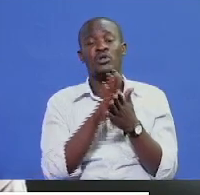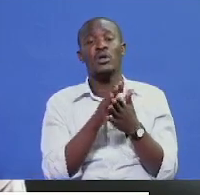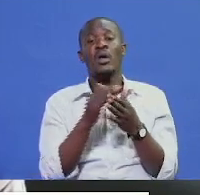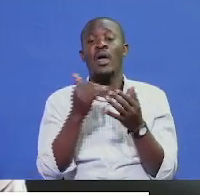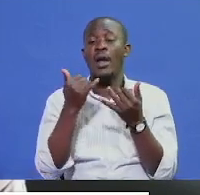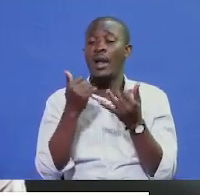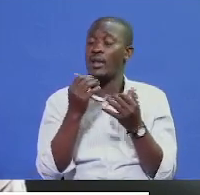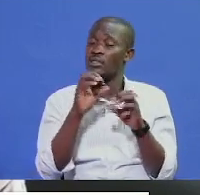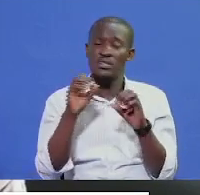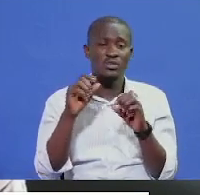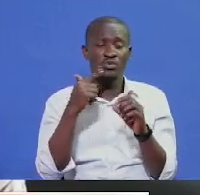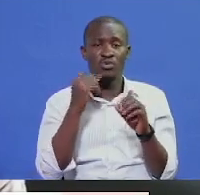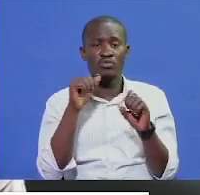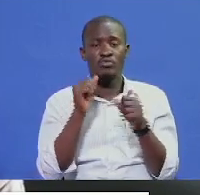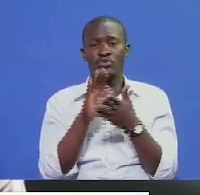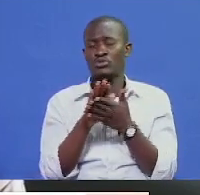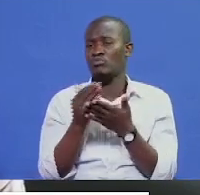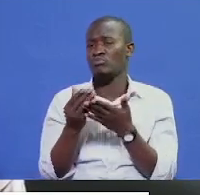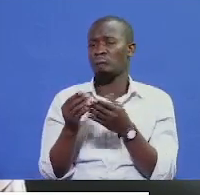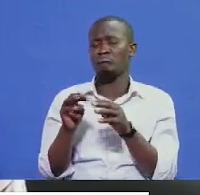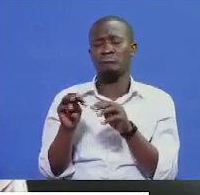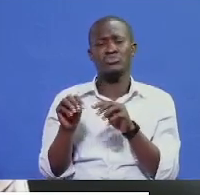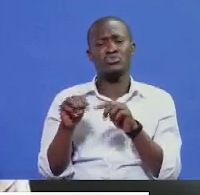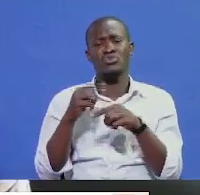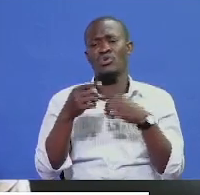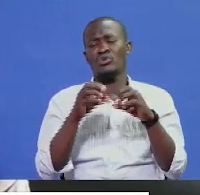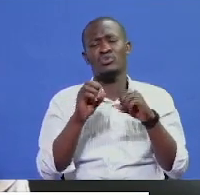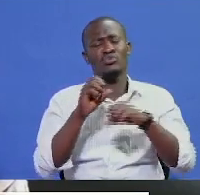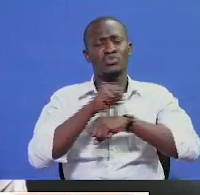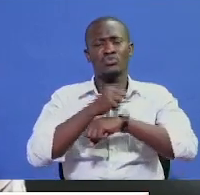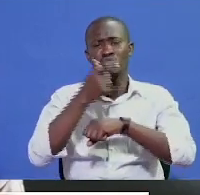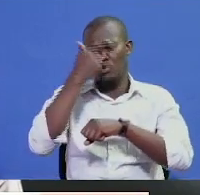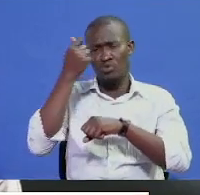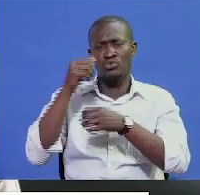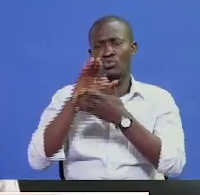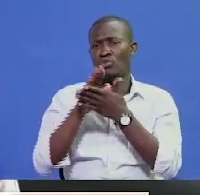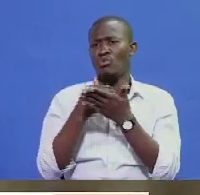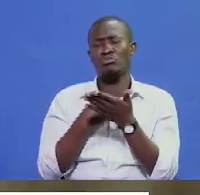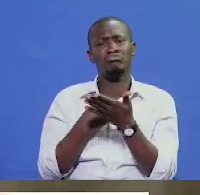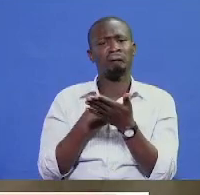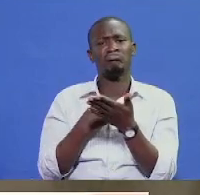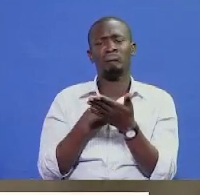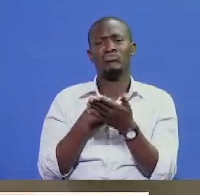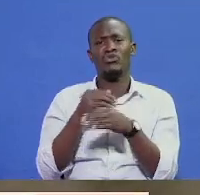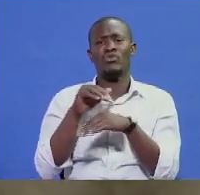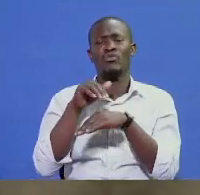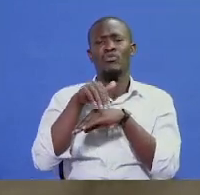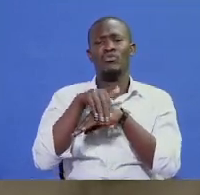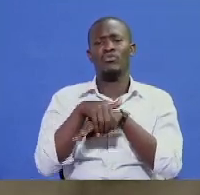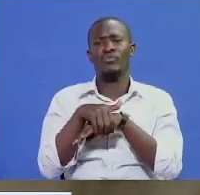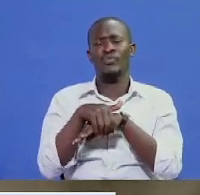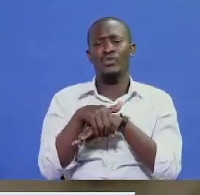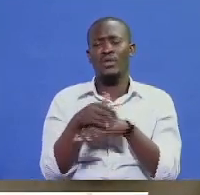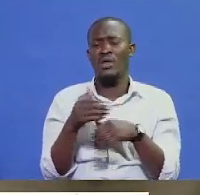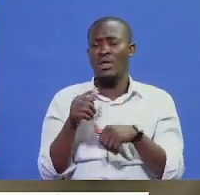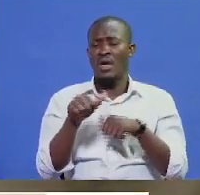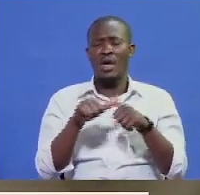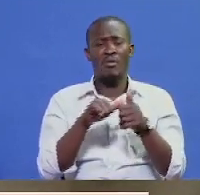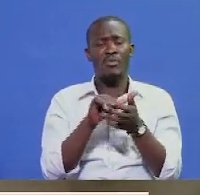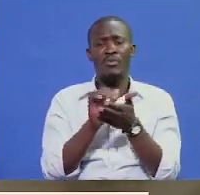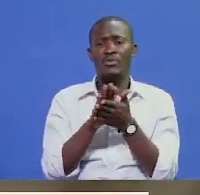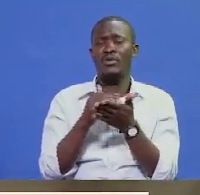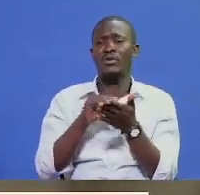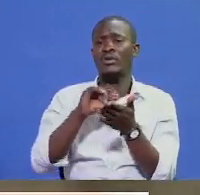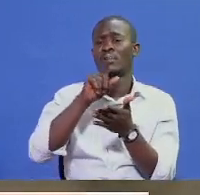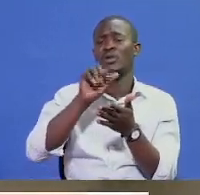no one should be missing out on school because of a period. No one should be punished for having a period. Kulingana na